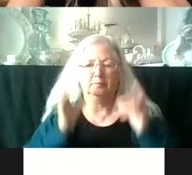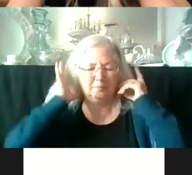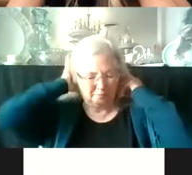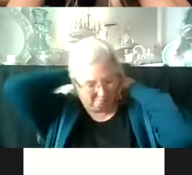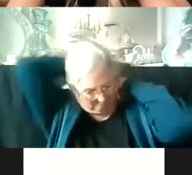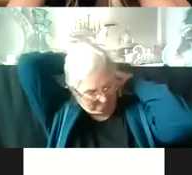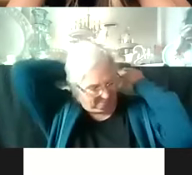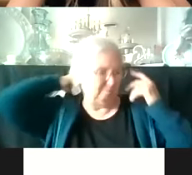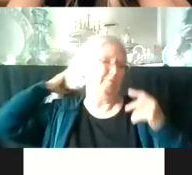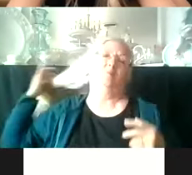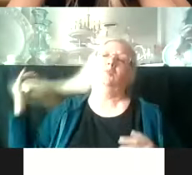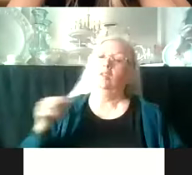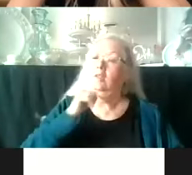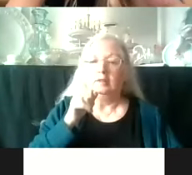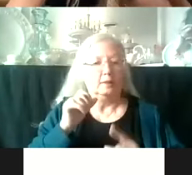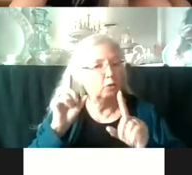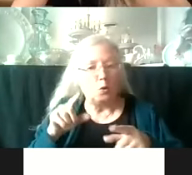Give you a hint, it's not to the store to buy milk.